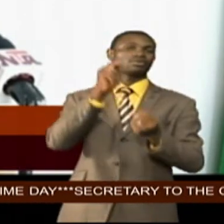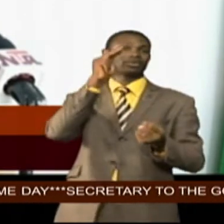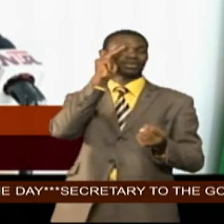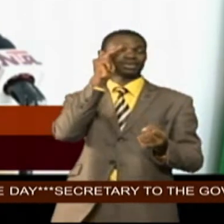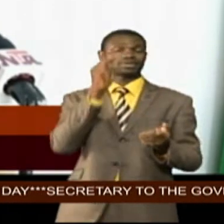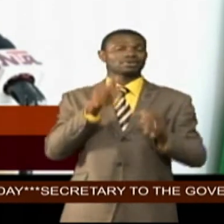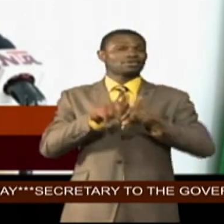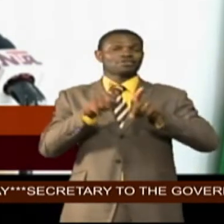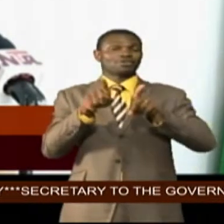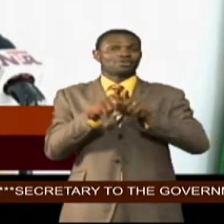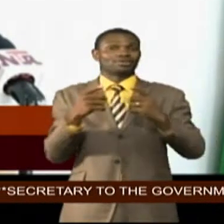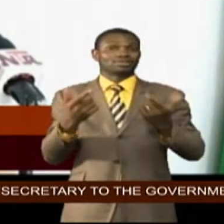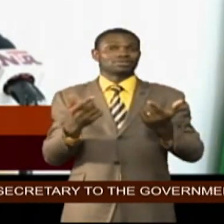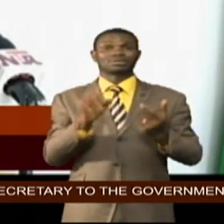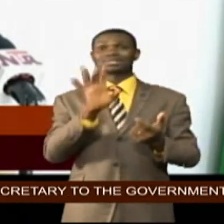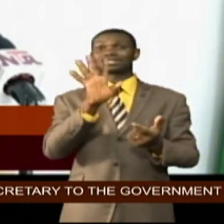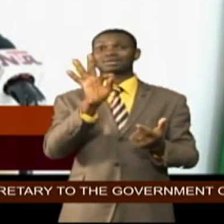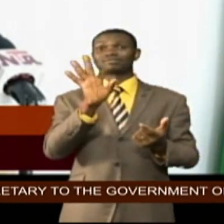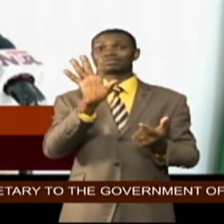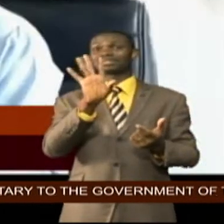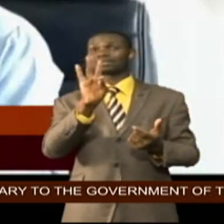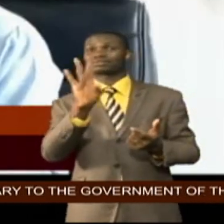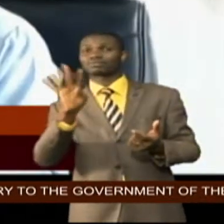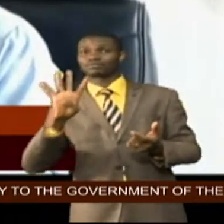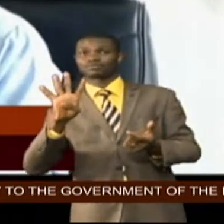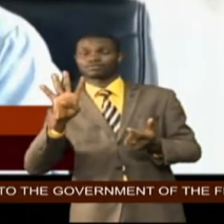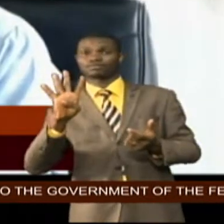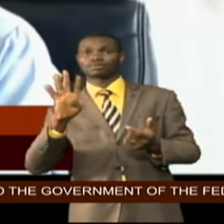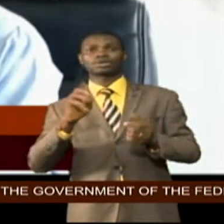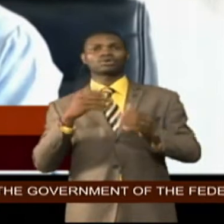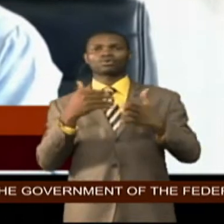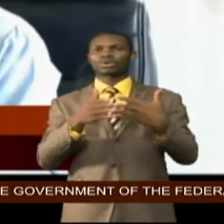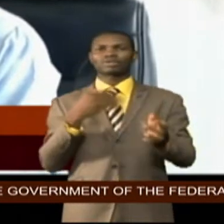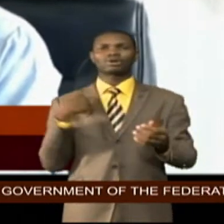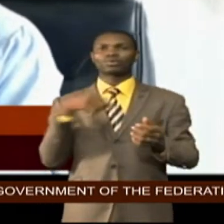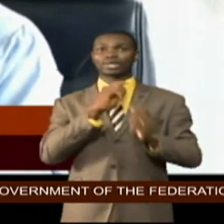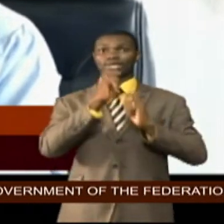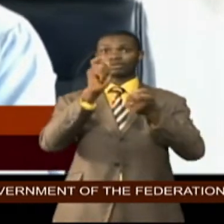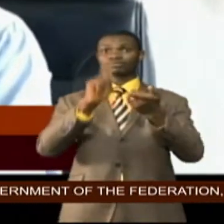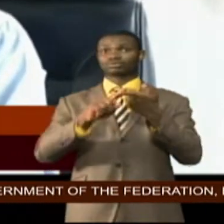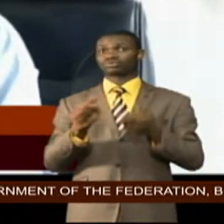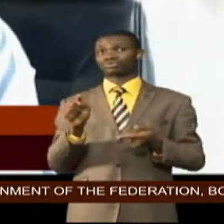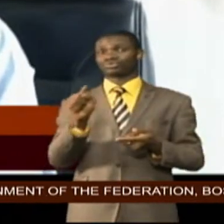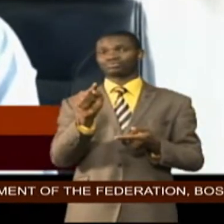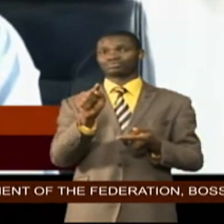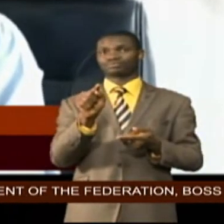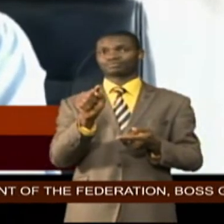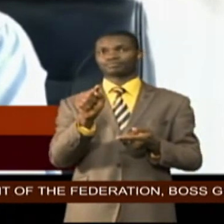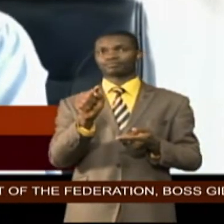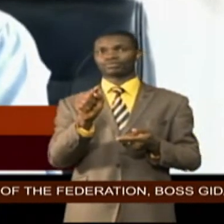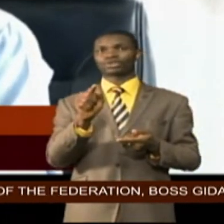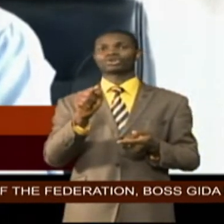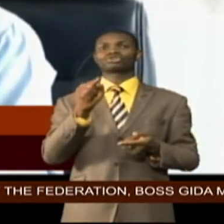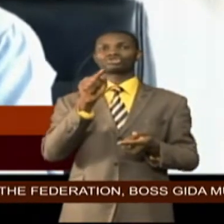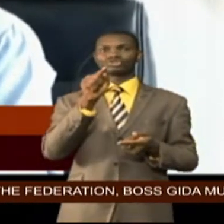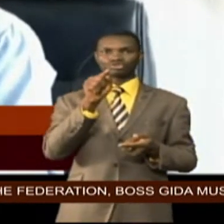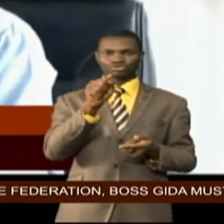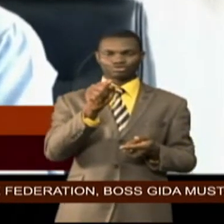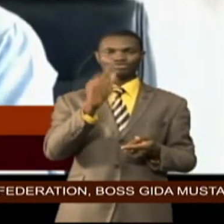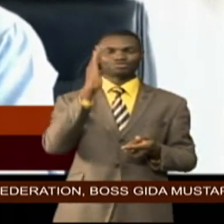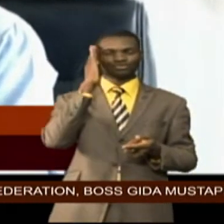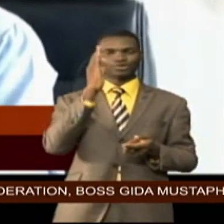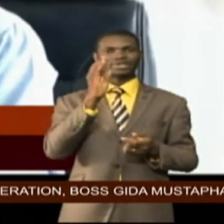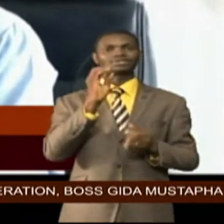initiative of 774. We believe whatever we give to you, definitely it will get to the